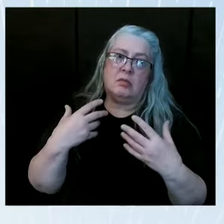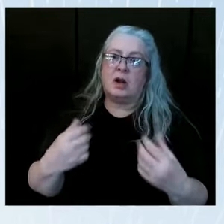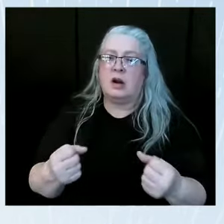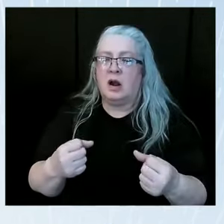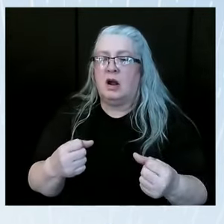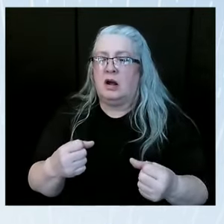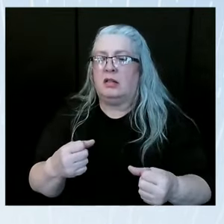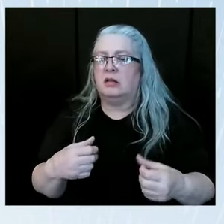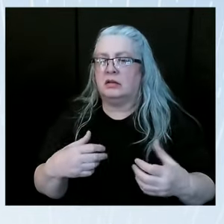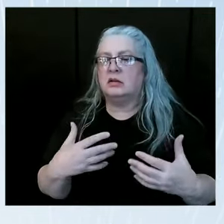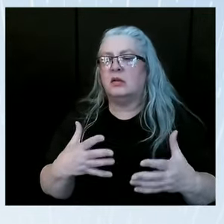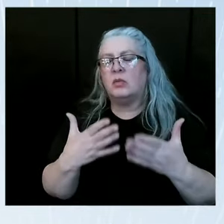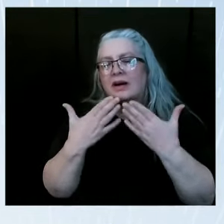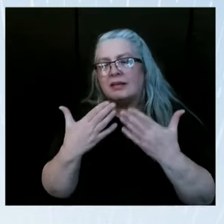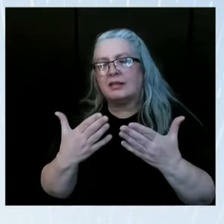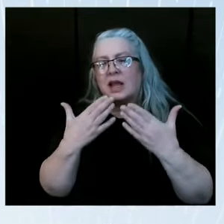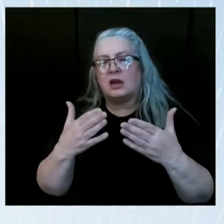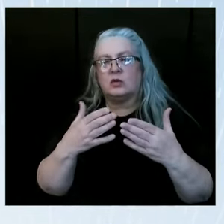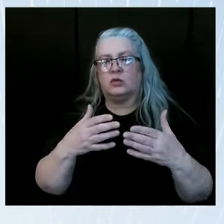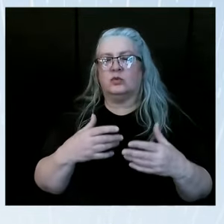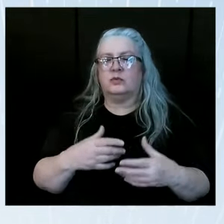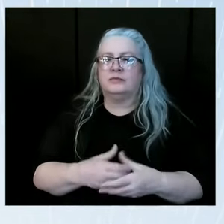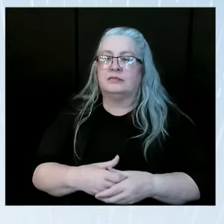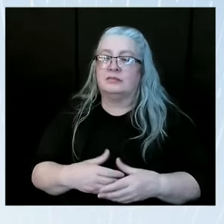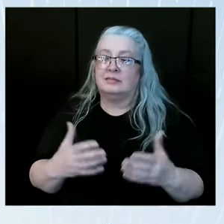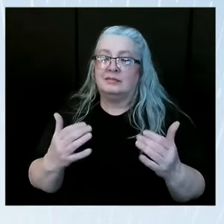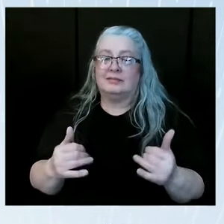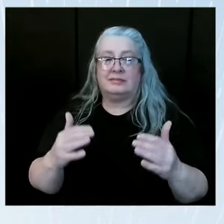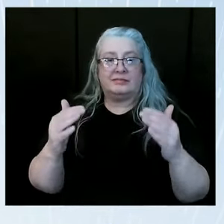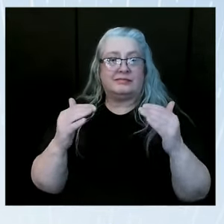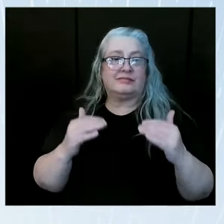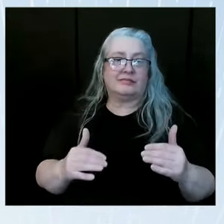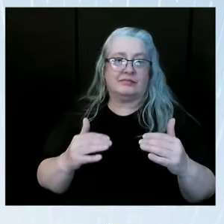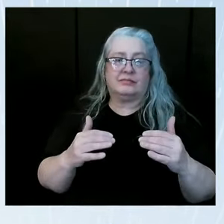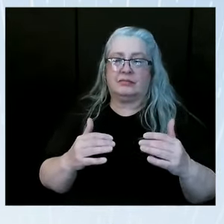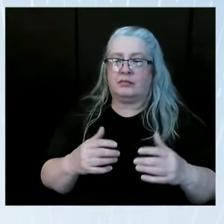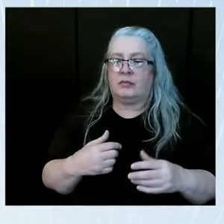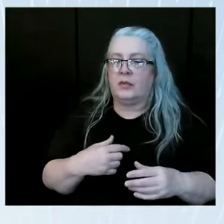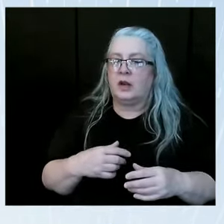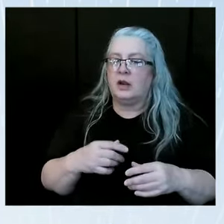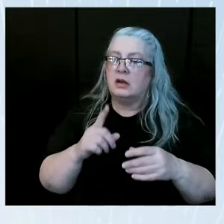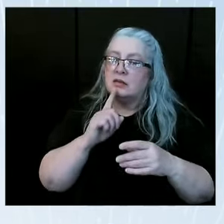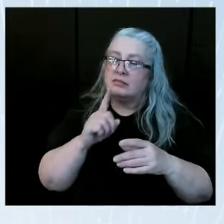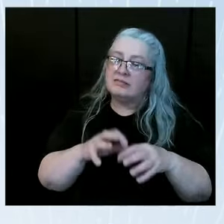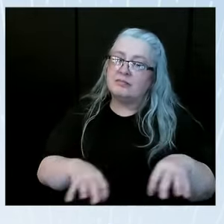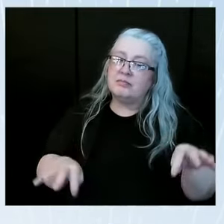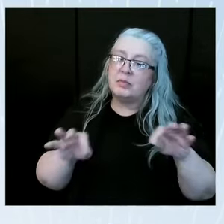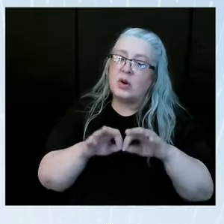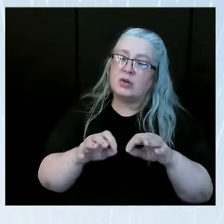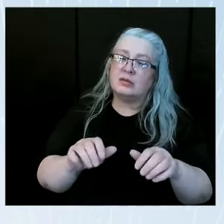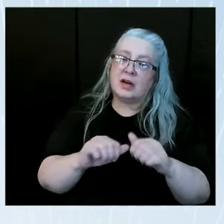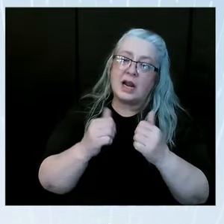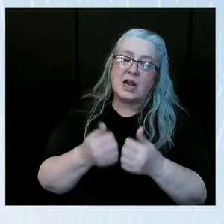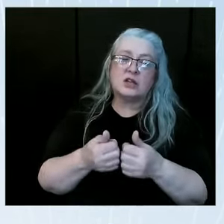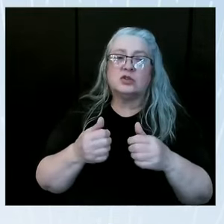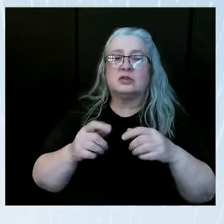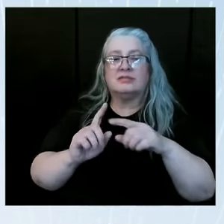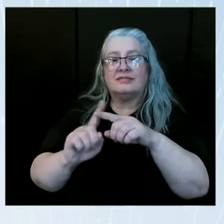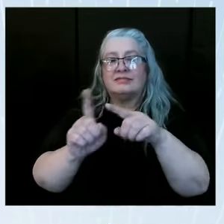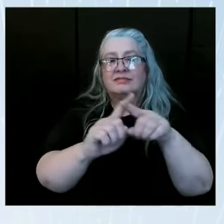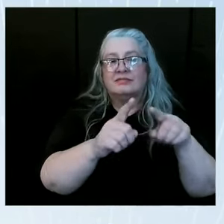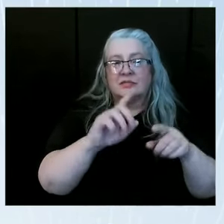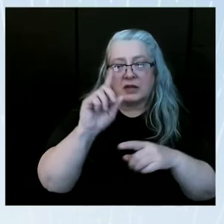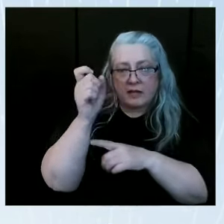important agency or department in our government, and I say that not just because it's budget season here, but to